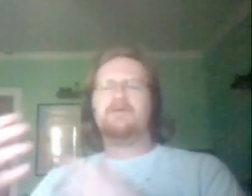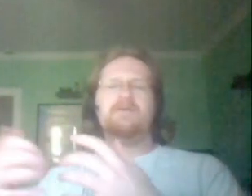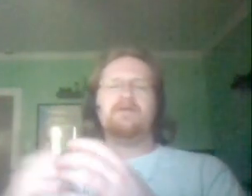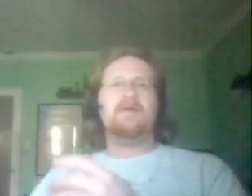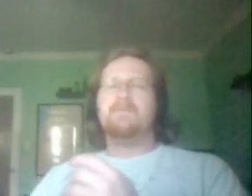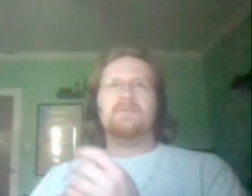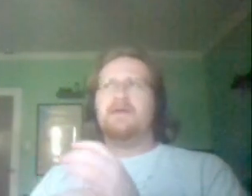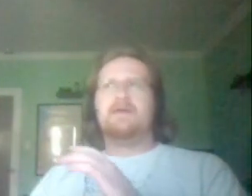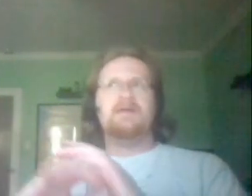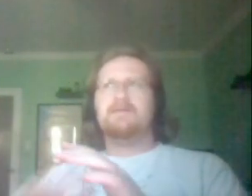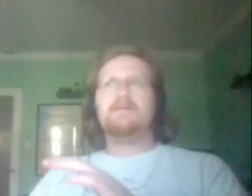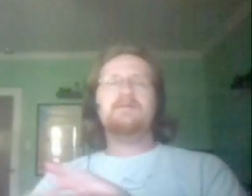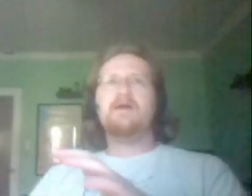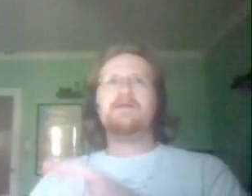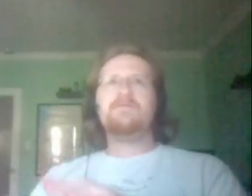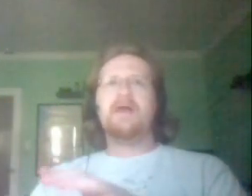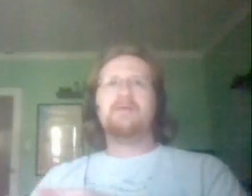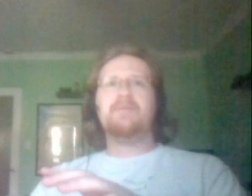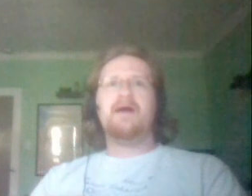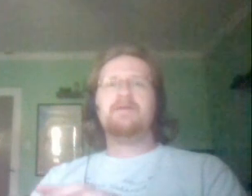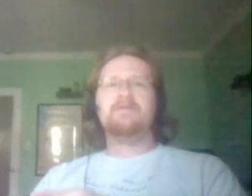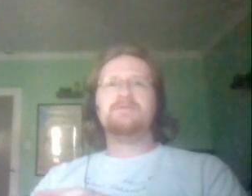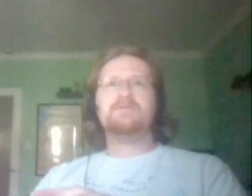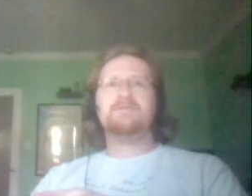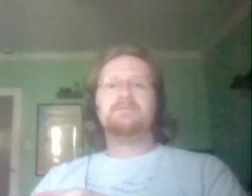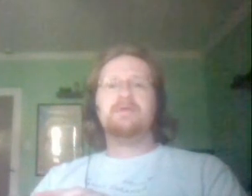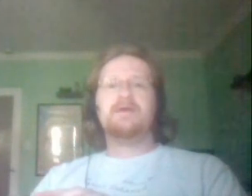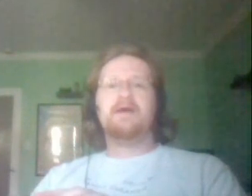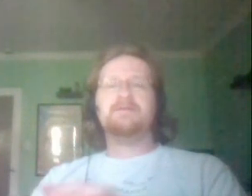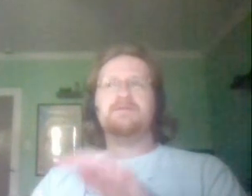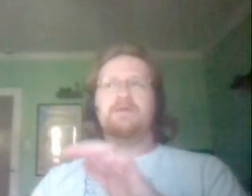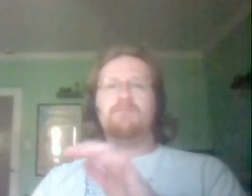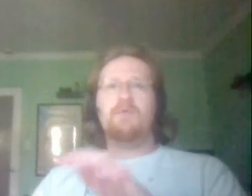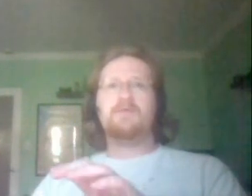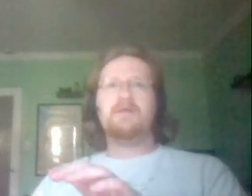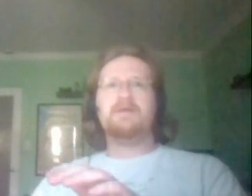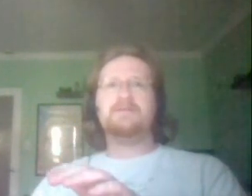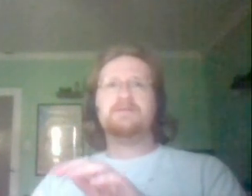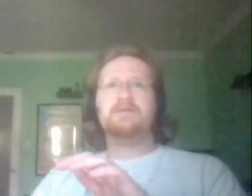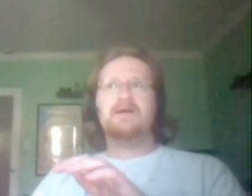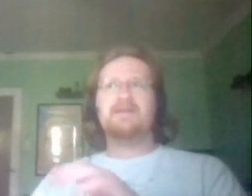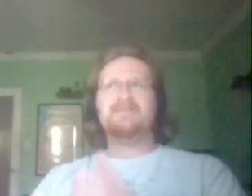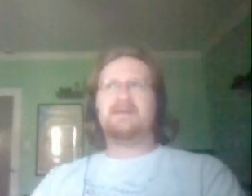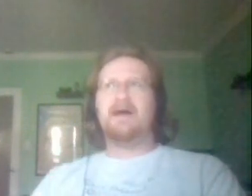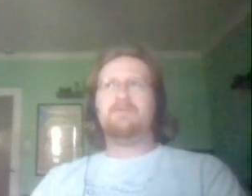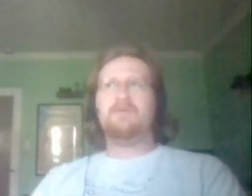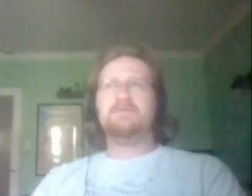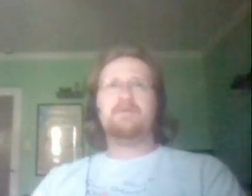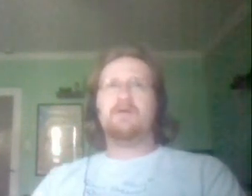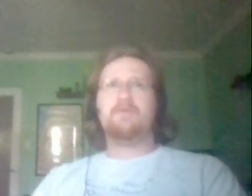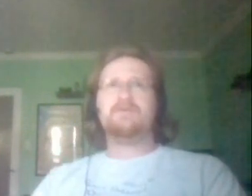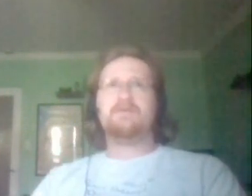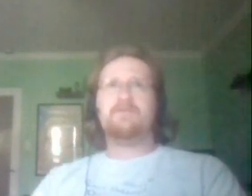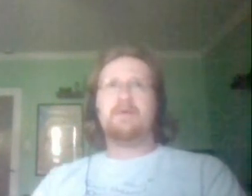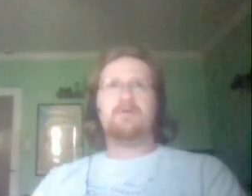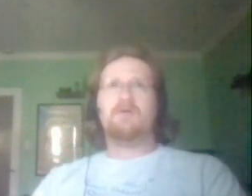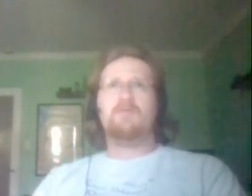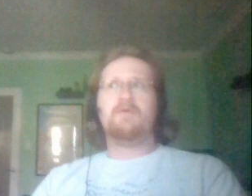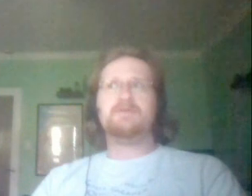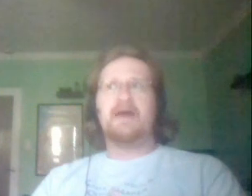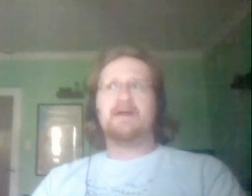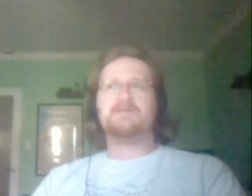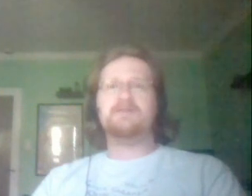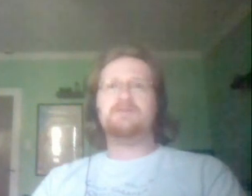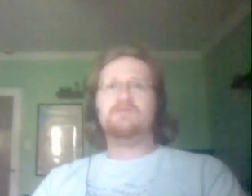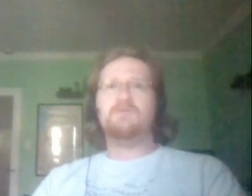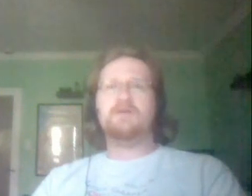or turn it up. None of that matters, because the bullies, at least guy bullies, maybe girl bullies are different, maybe girl